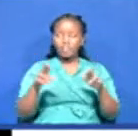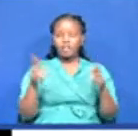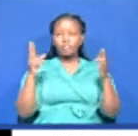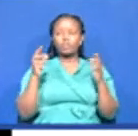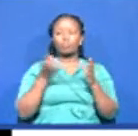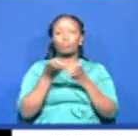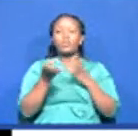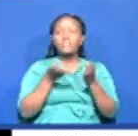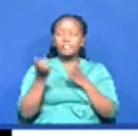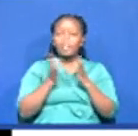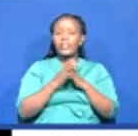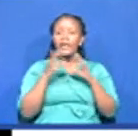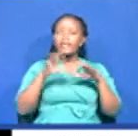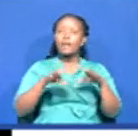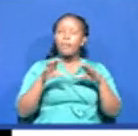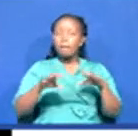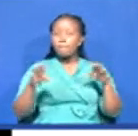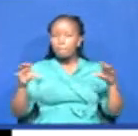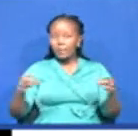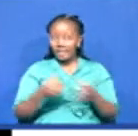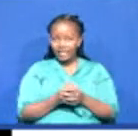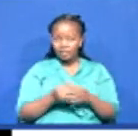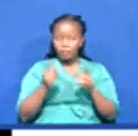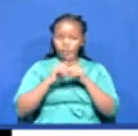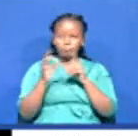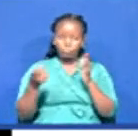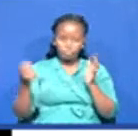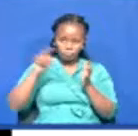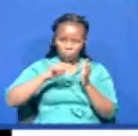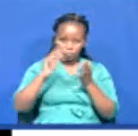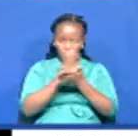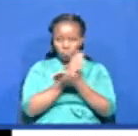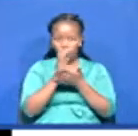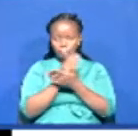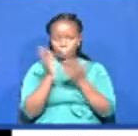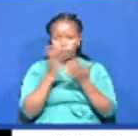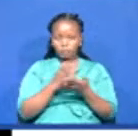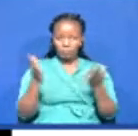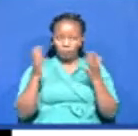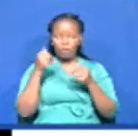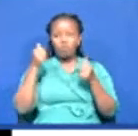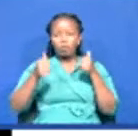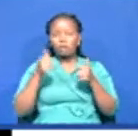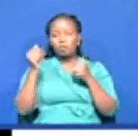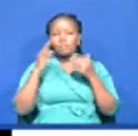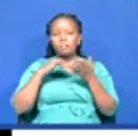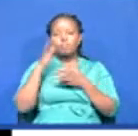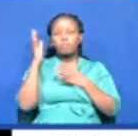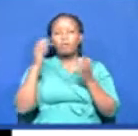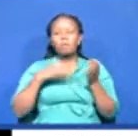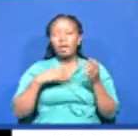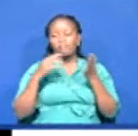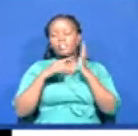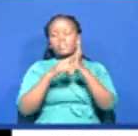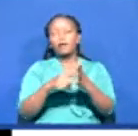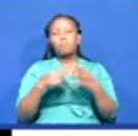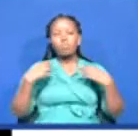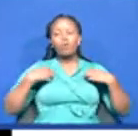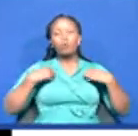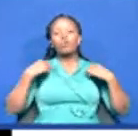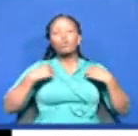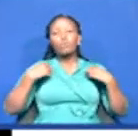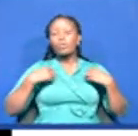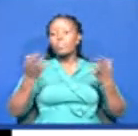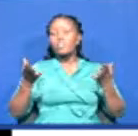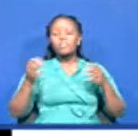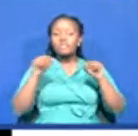yet another one. Increased share of products that are attractive to copy, such as branded clothing, software, shoes like we have